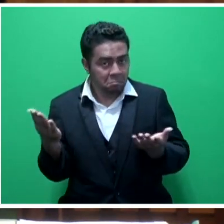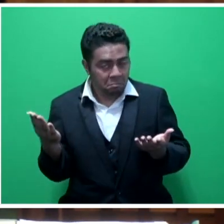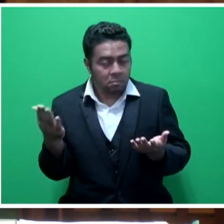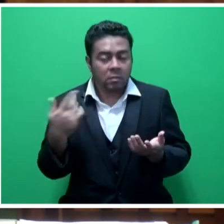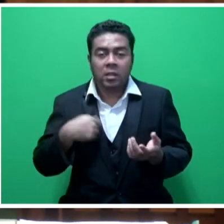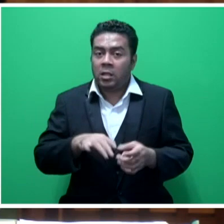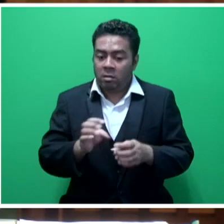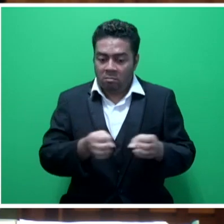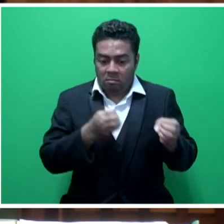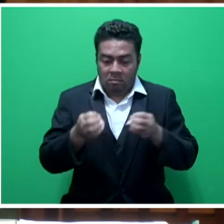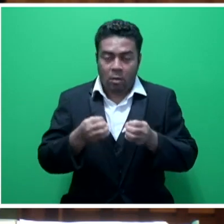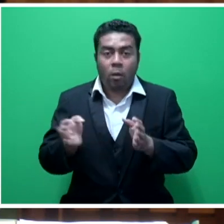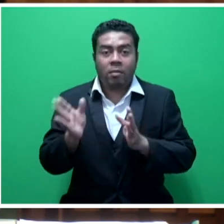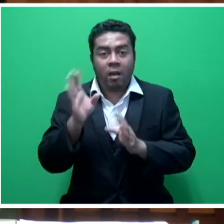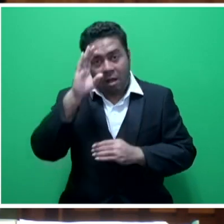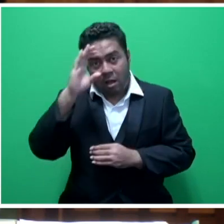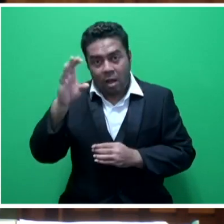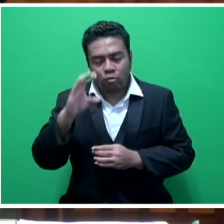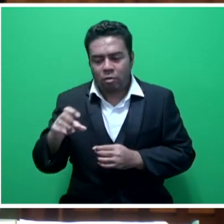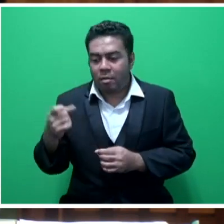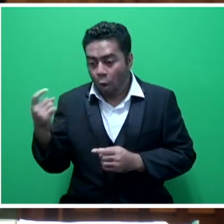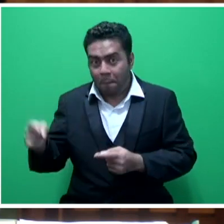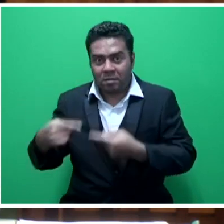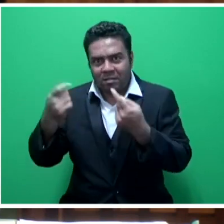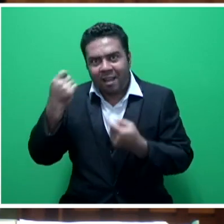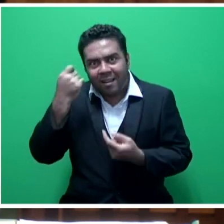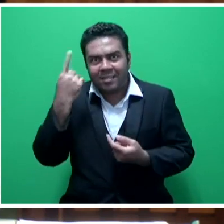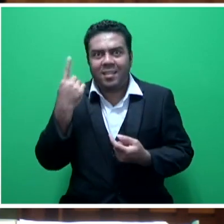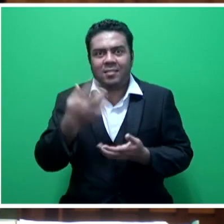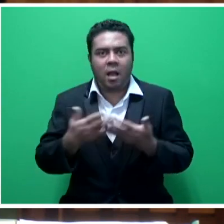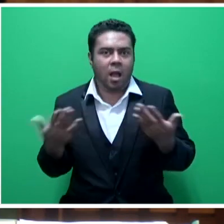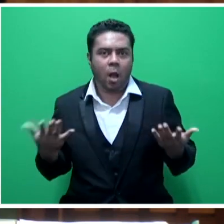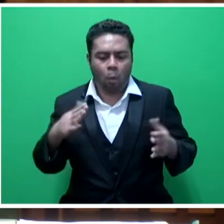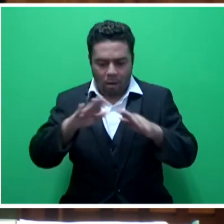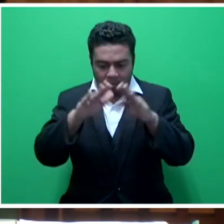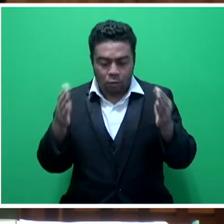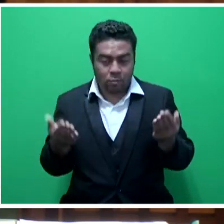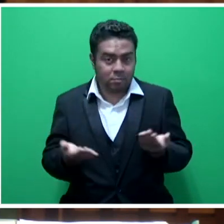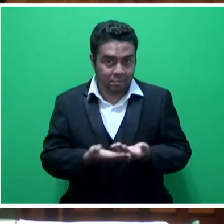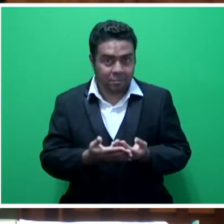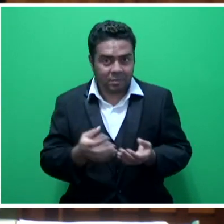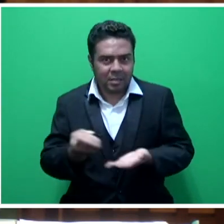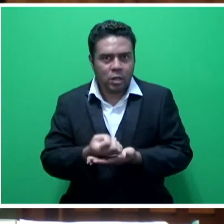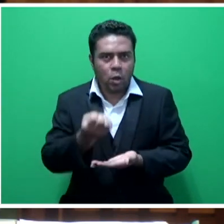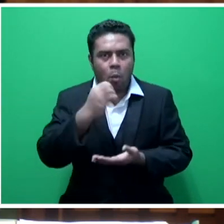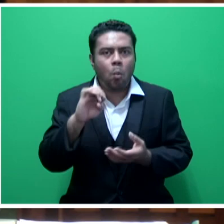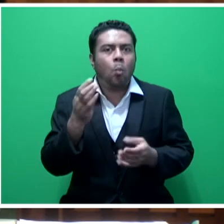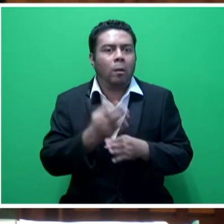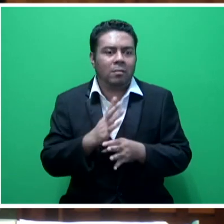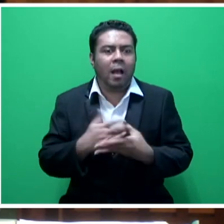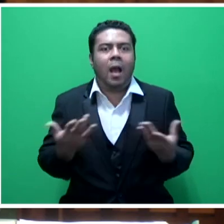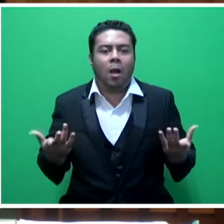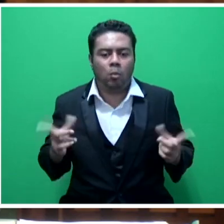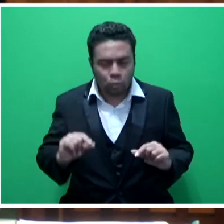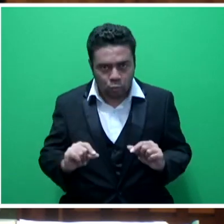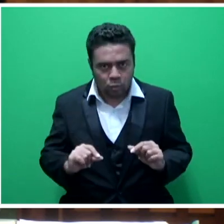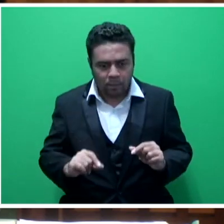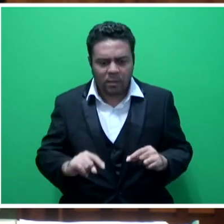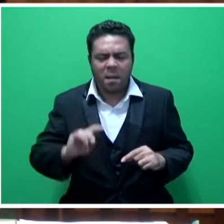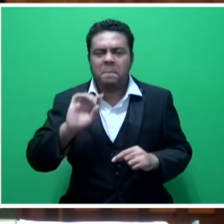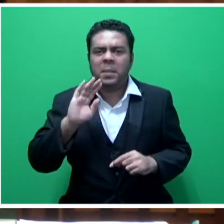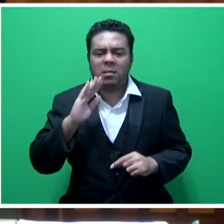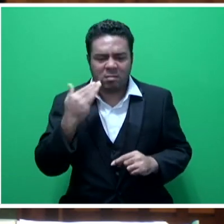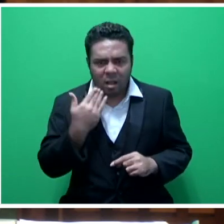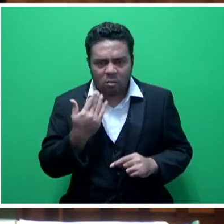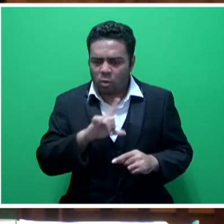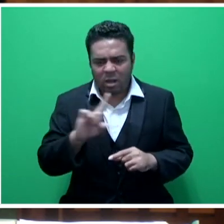he operates in a country where the opposition understands how a globally integrated economy works. Sadly, it's becoming clear